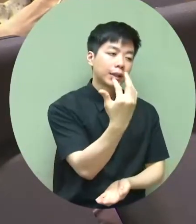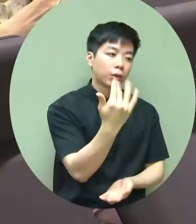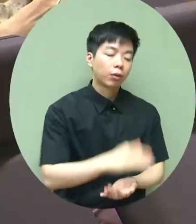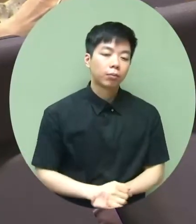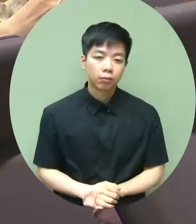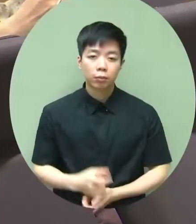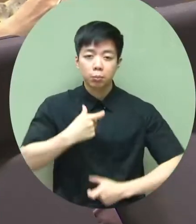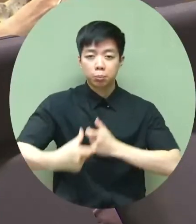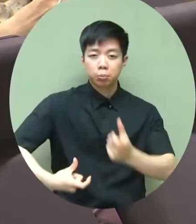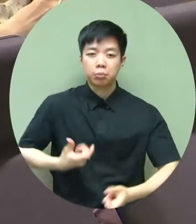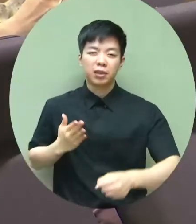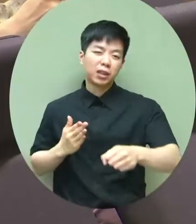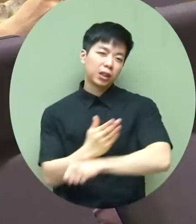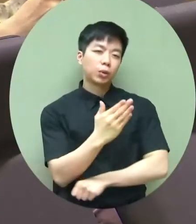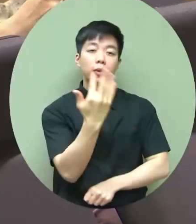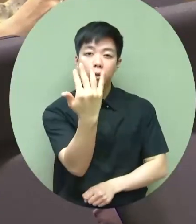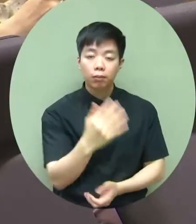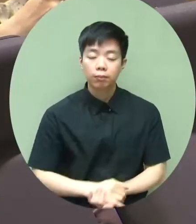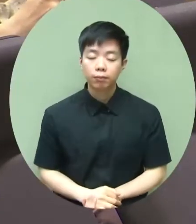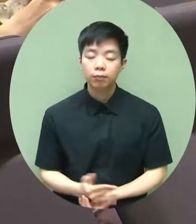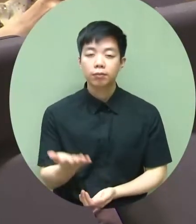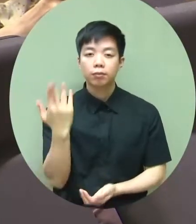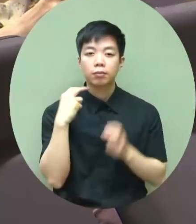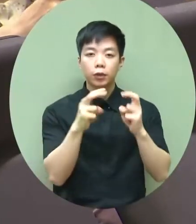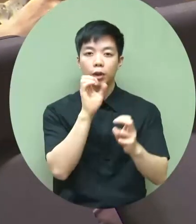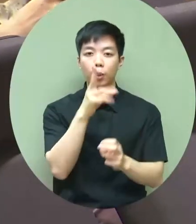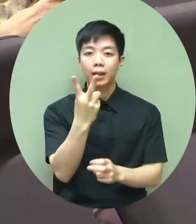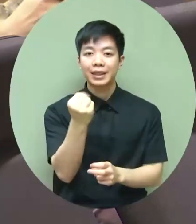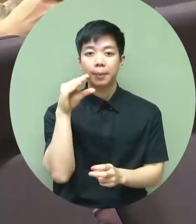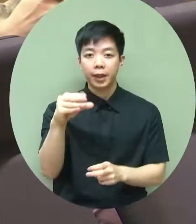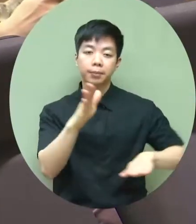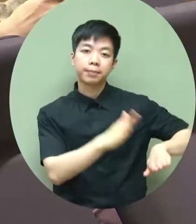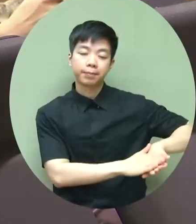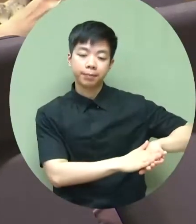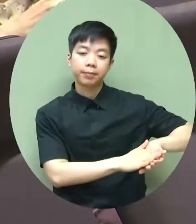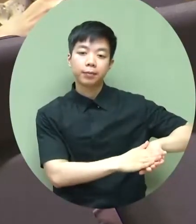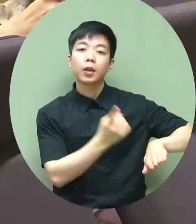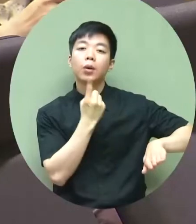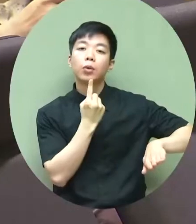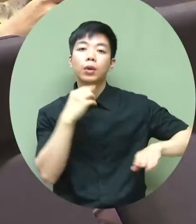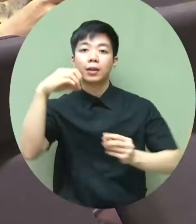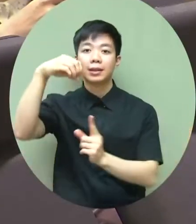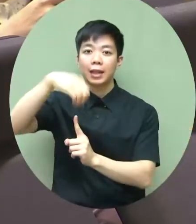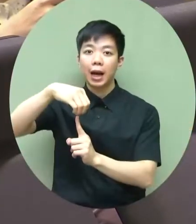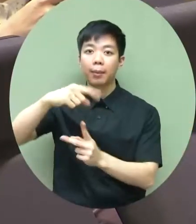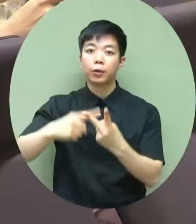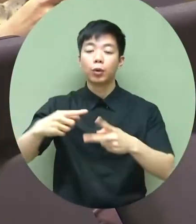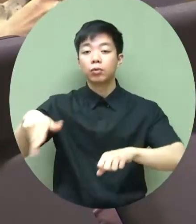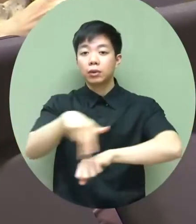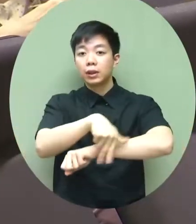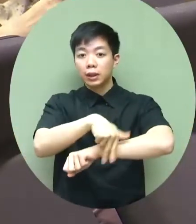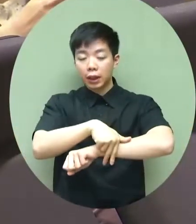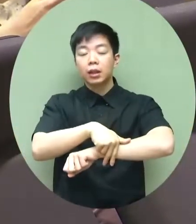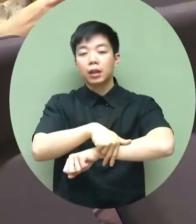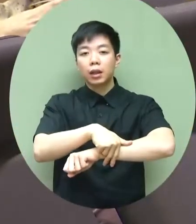Link is completed. Have you got the final cost, and how much is the cost over one run?